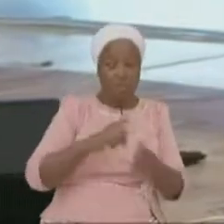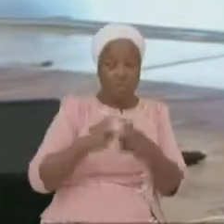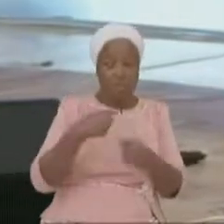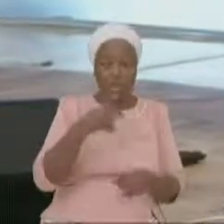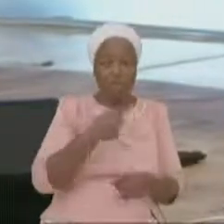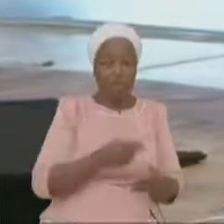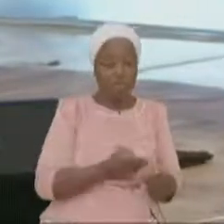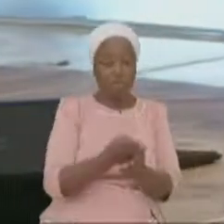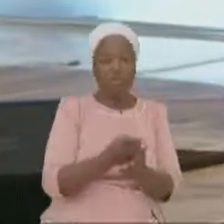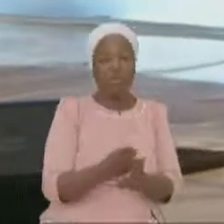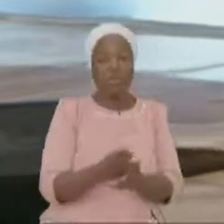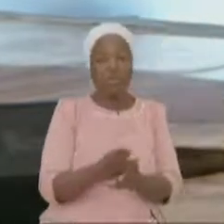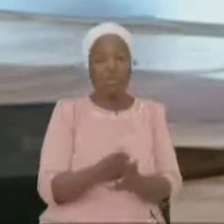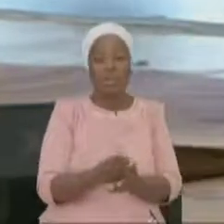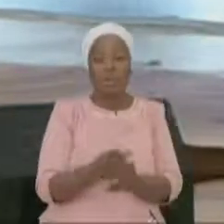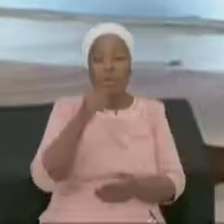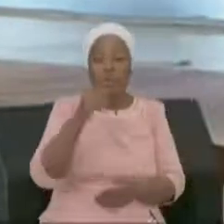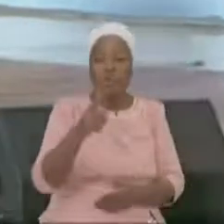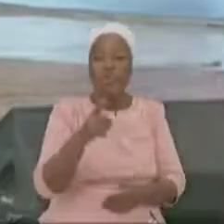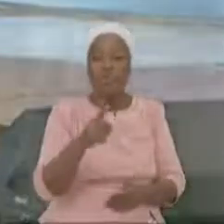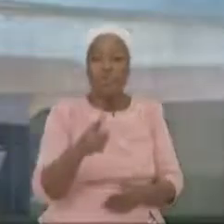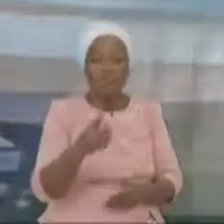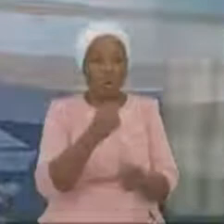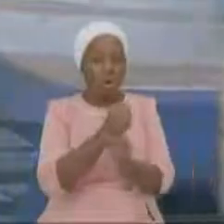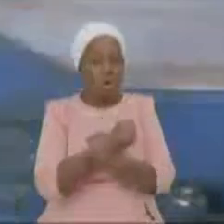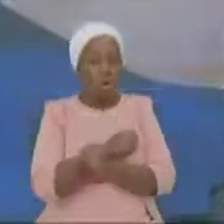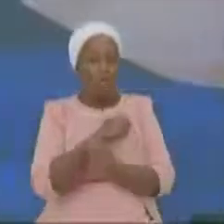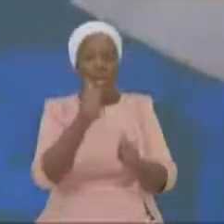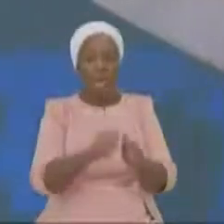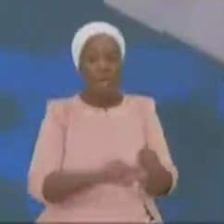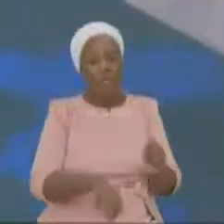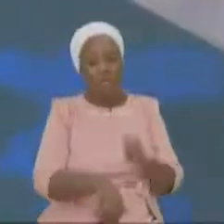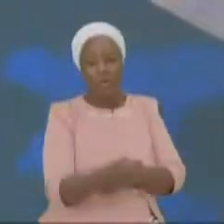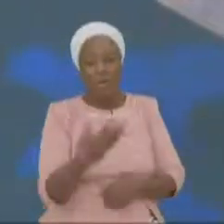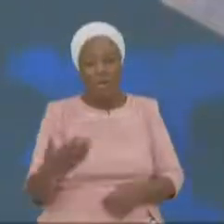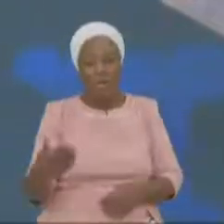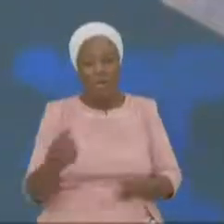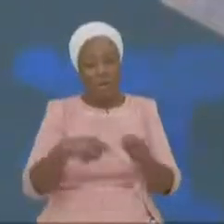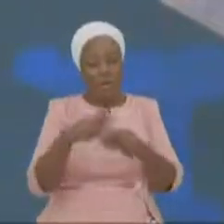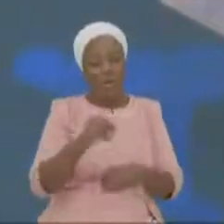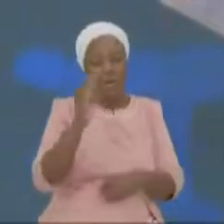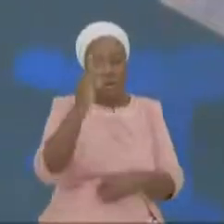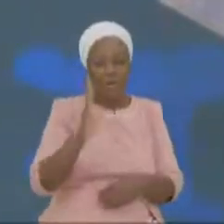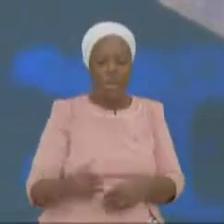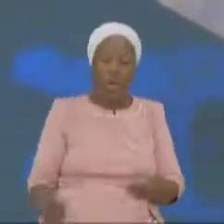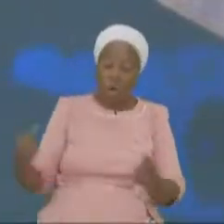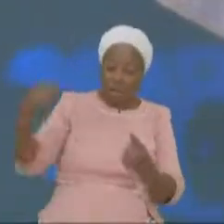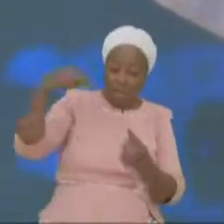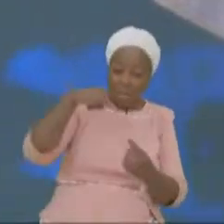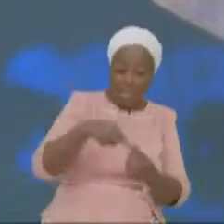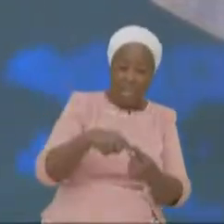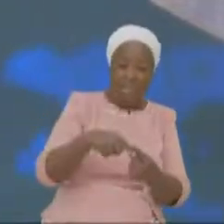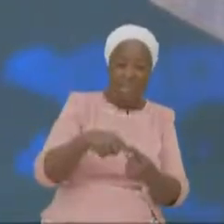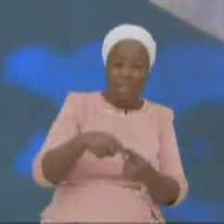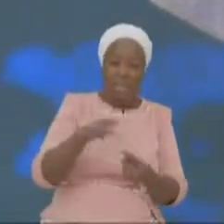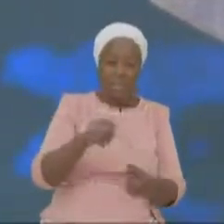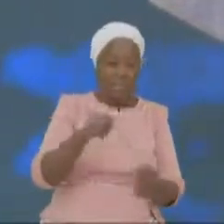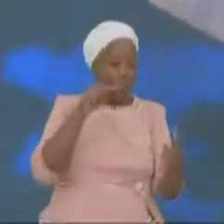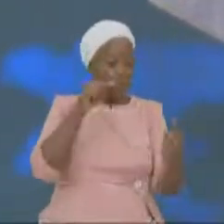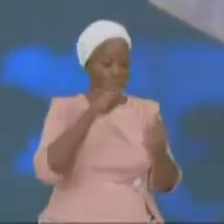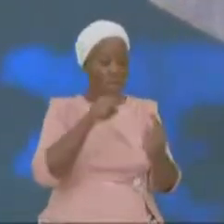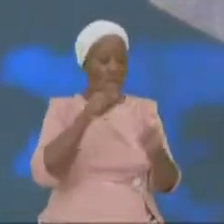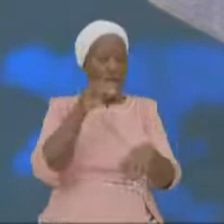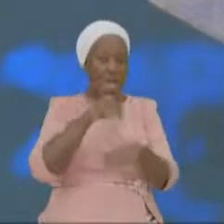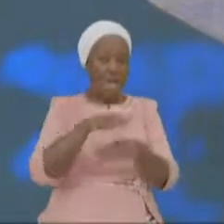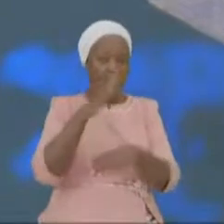truth, you love every other thing about the preacher until he points at